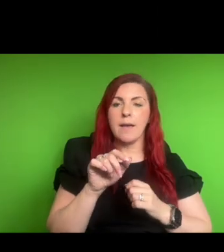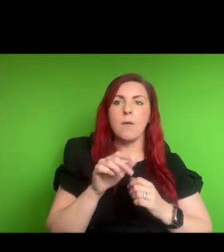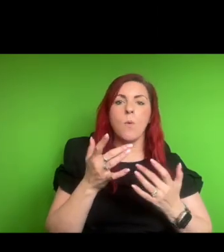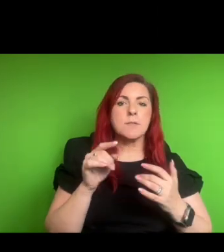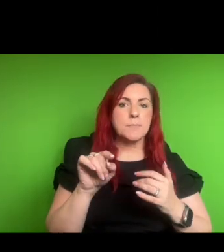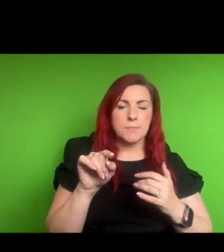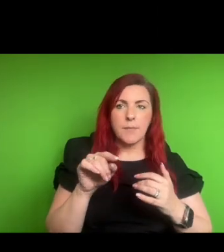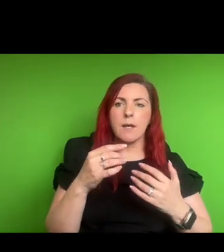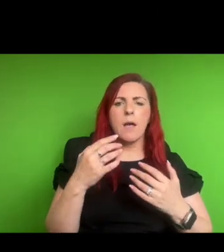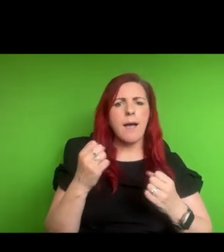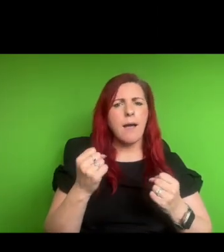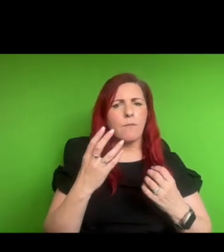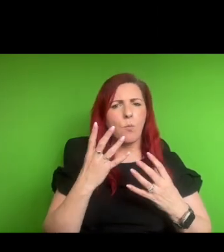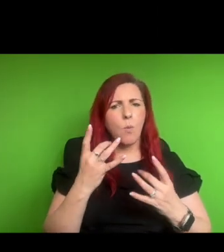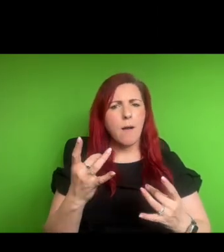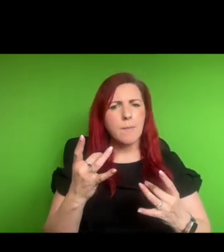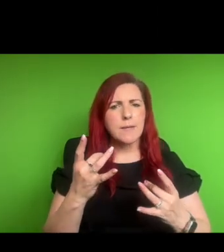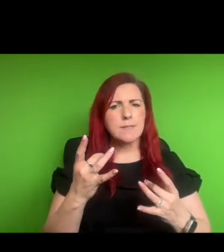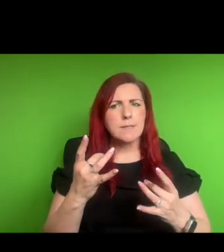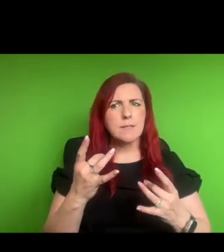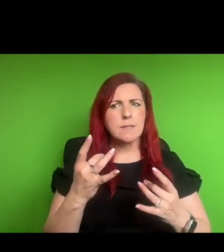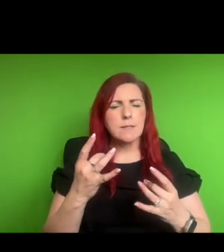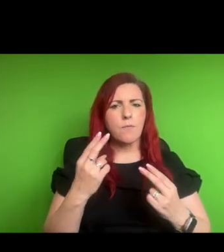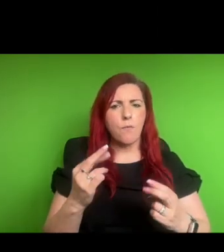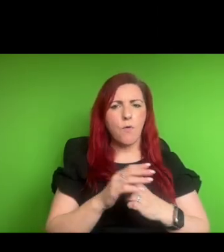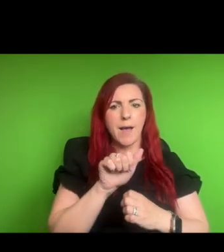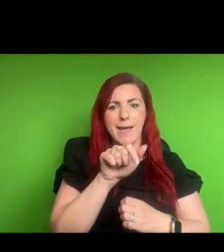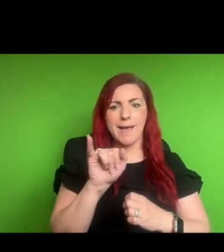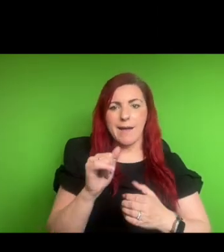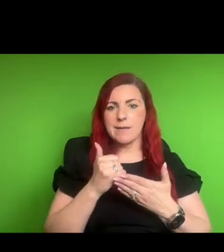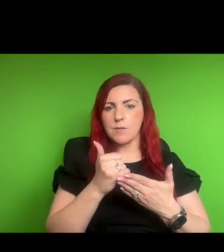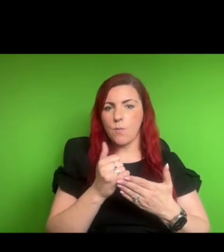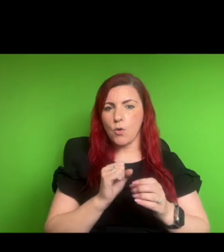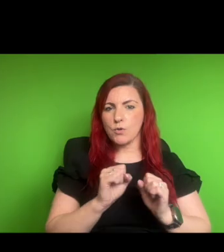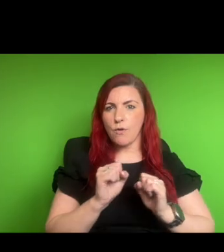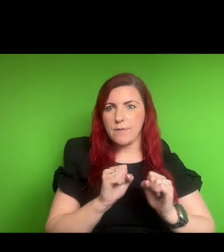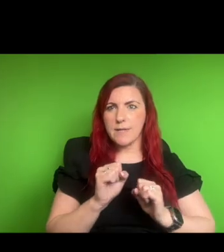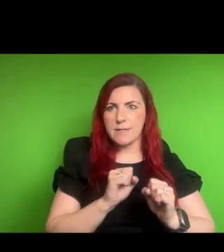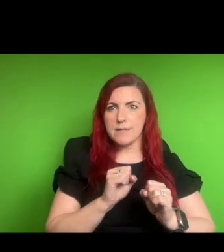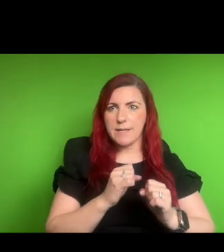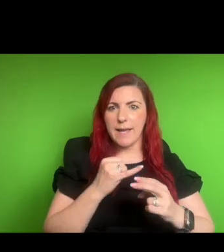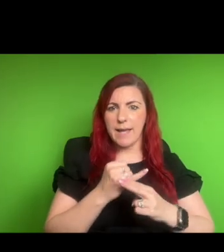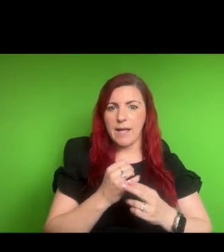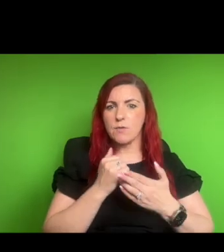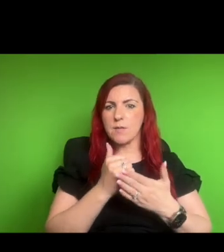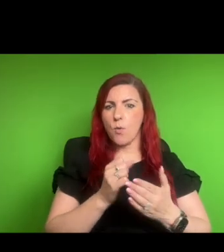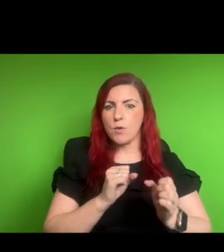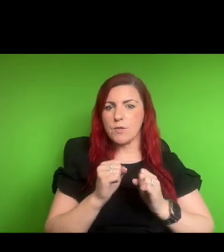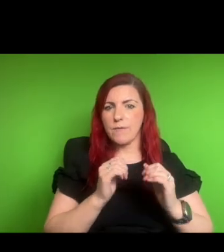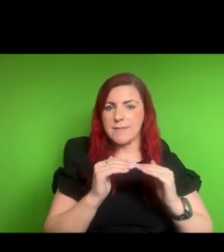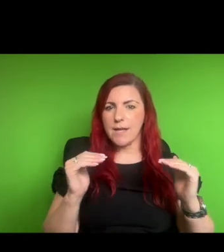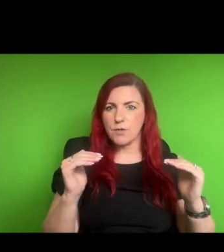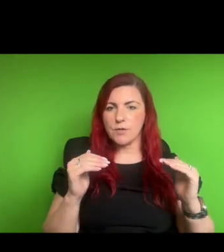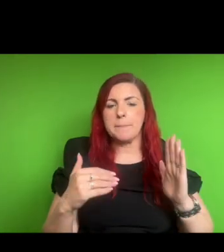there requirements on AI support services within the support service standard?